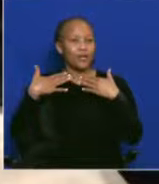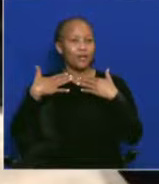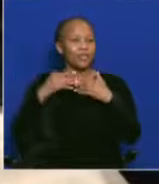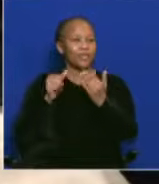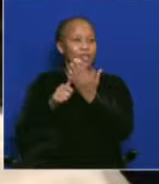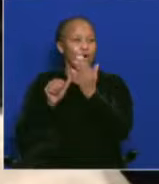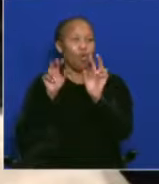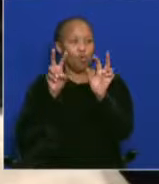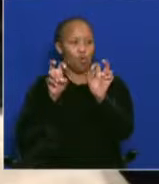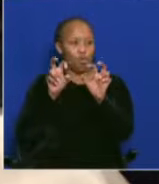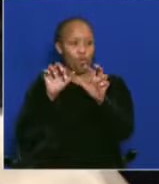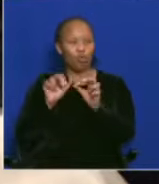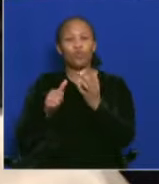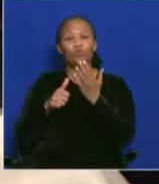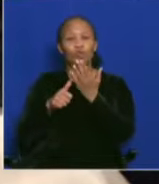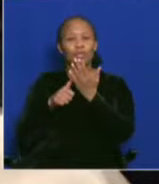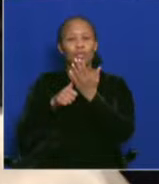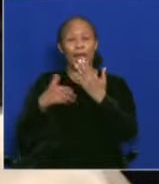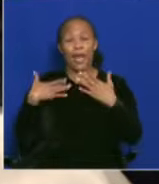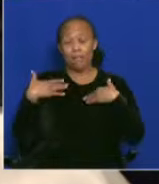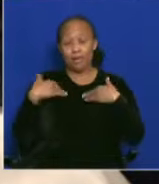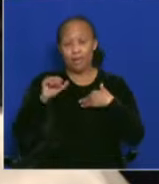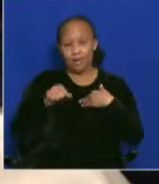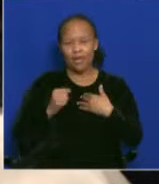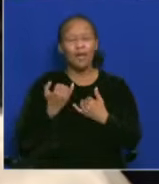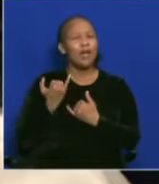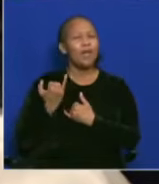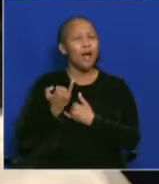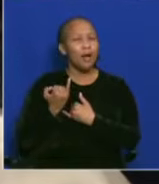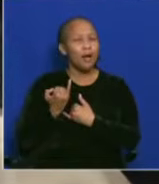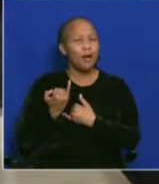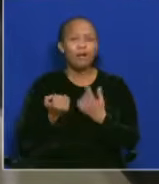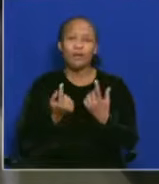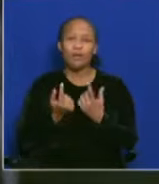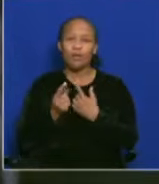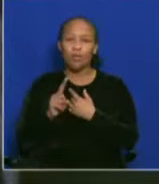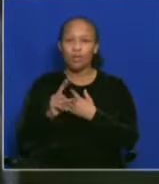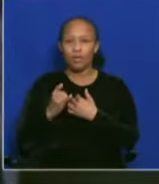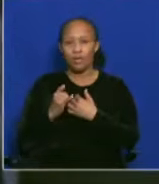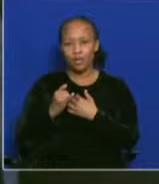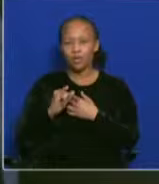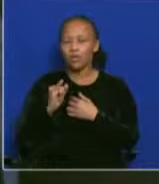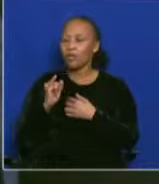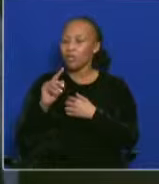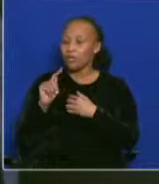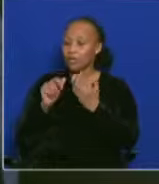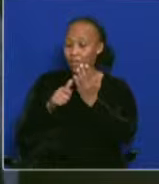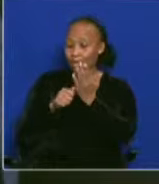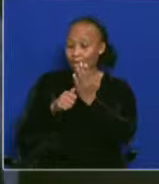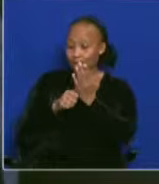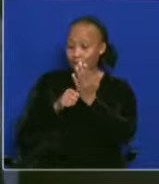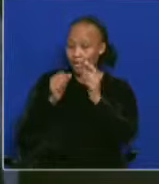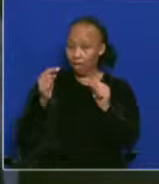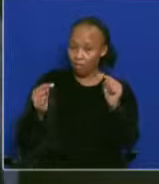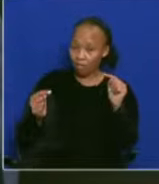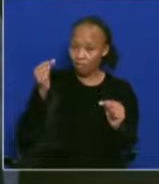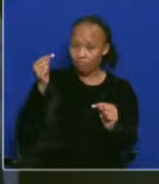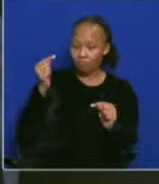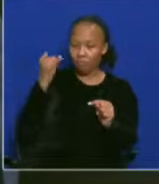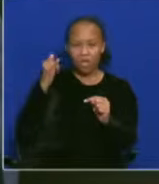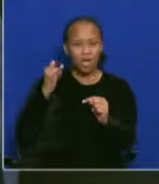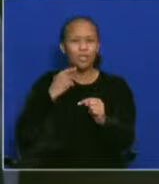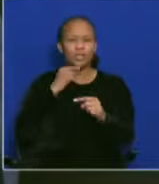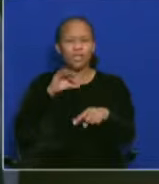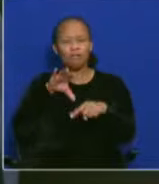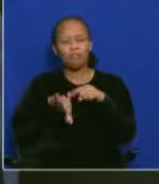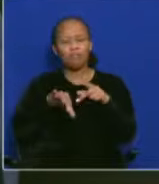conduct. Likewise, unresolved tax disputes cannot be equated with findings of fraud, tax evasion, or